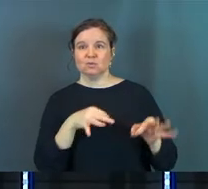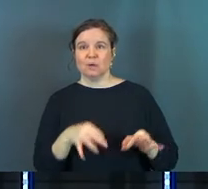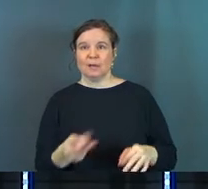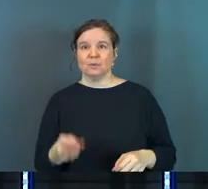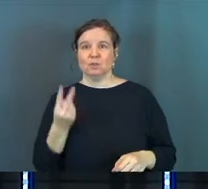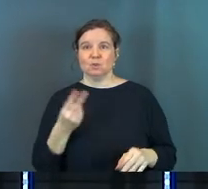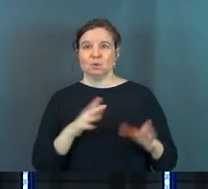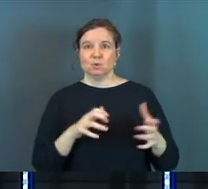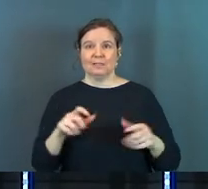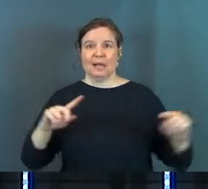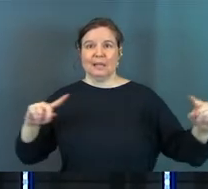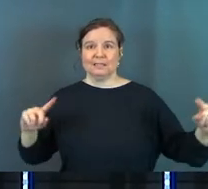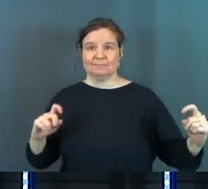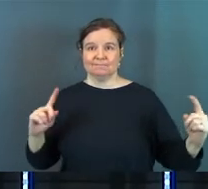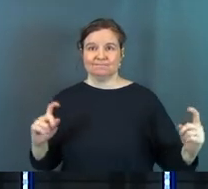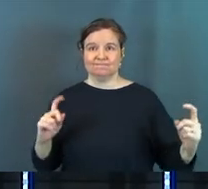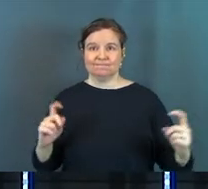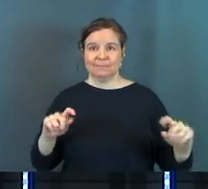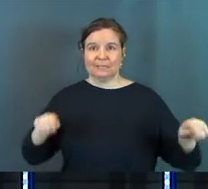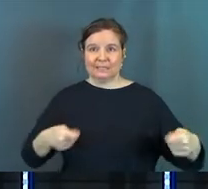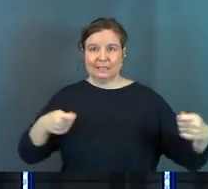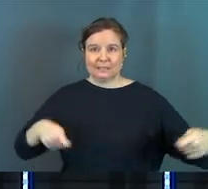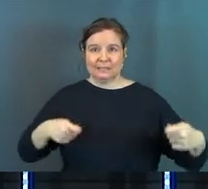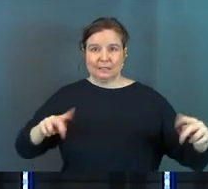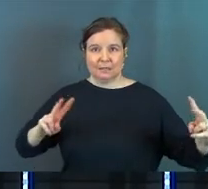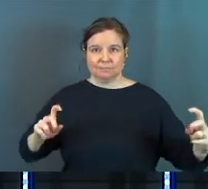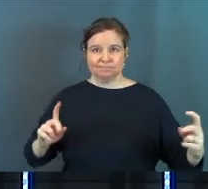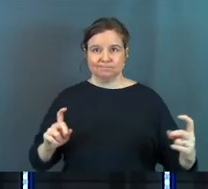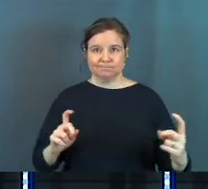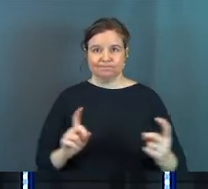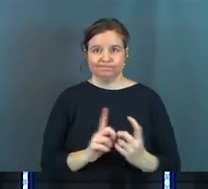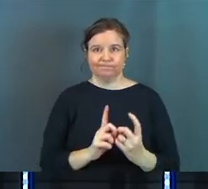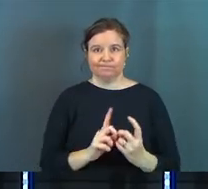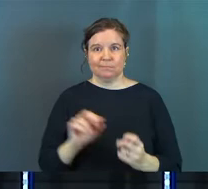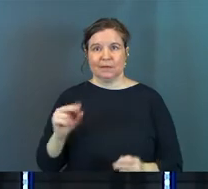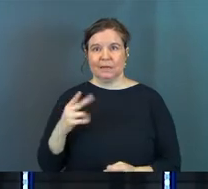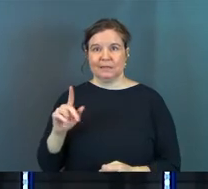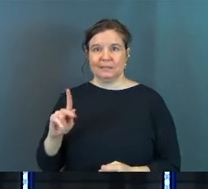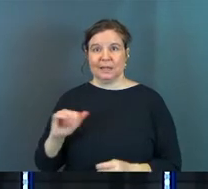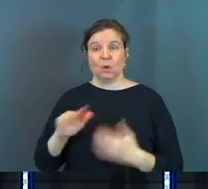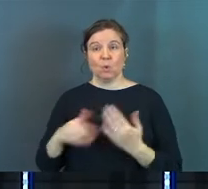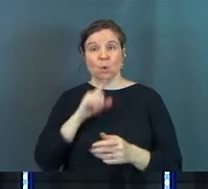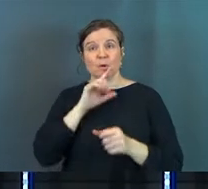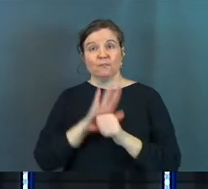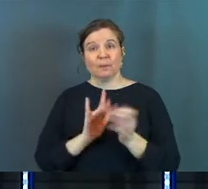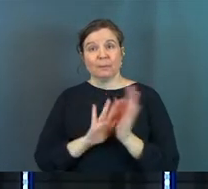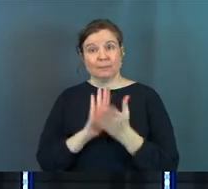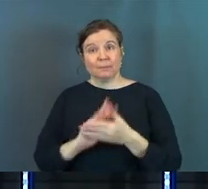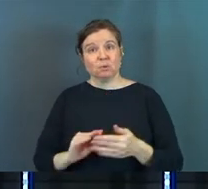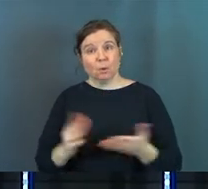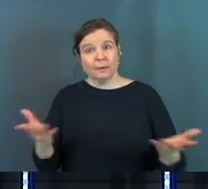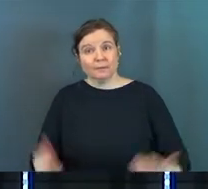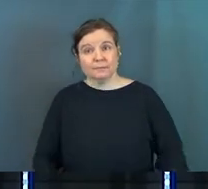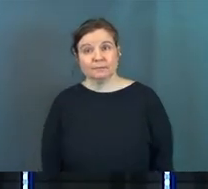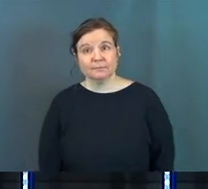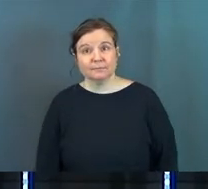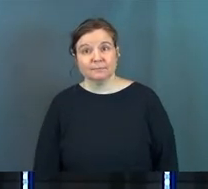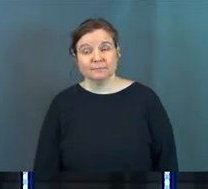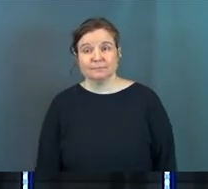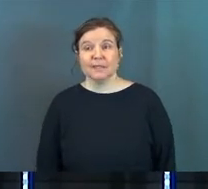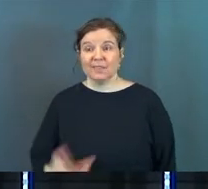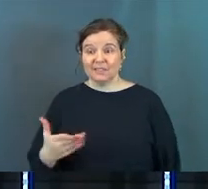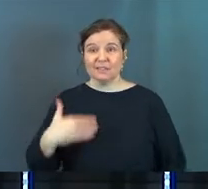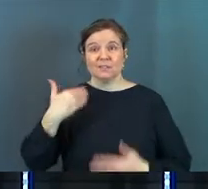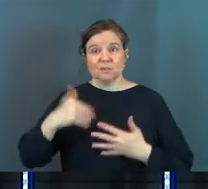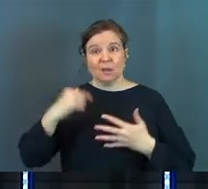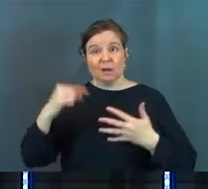the two sets of diggers and how they met in the middle, and Hezekiah and the whole thing. And it affirms the biblical story. And this